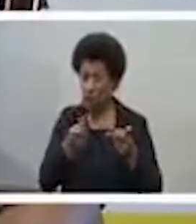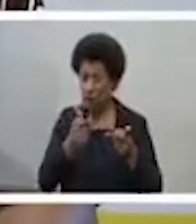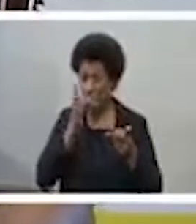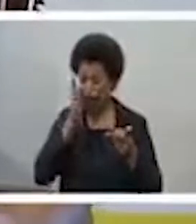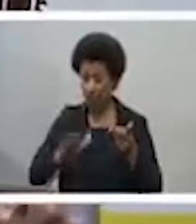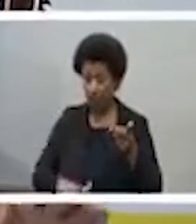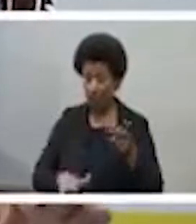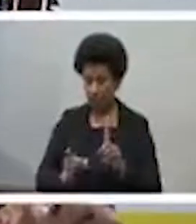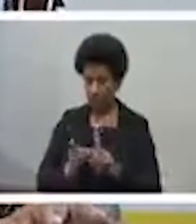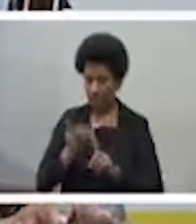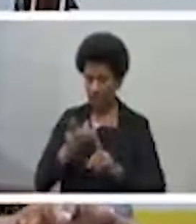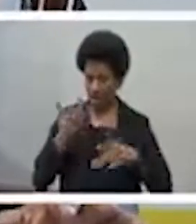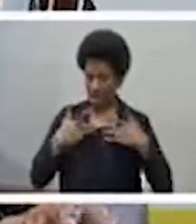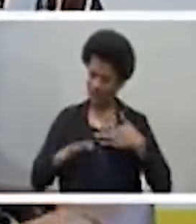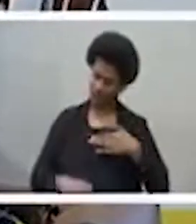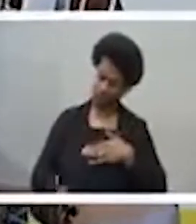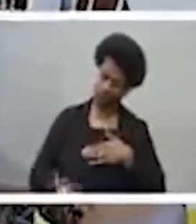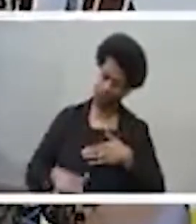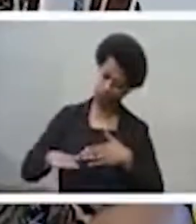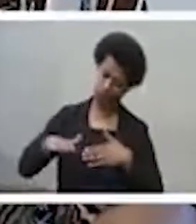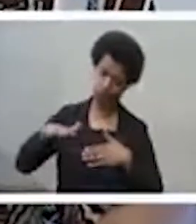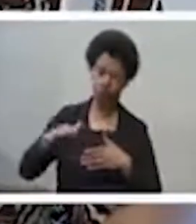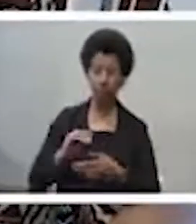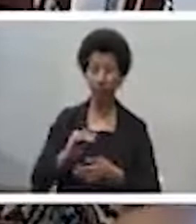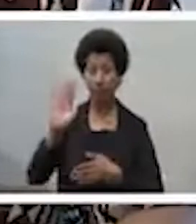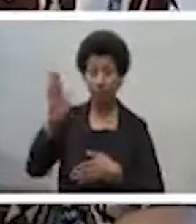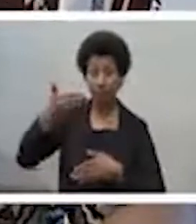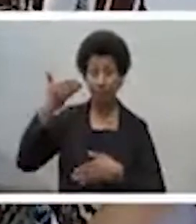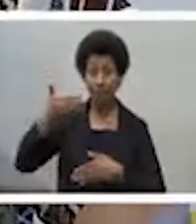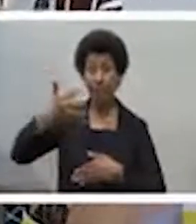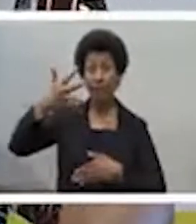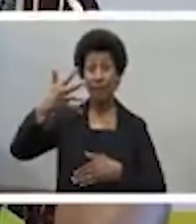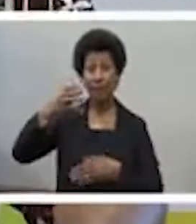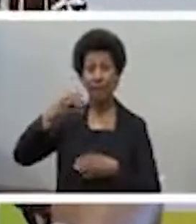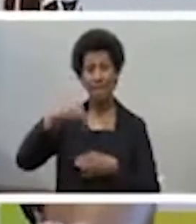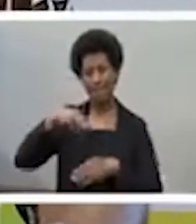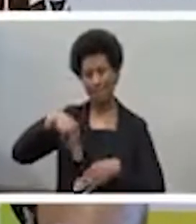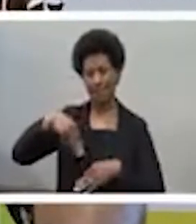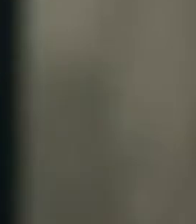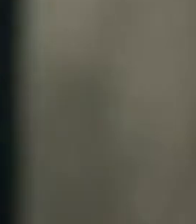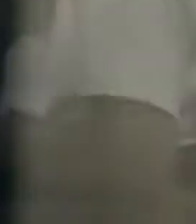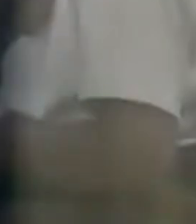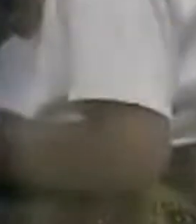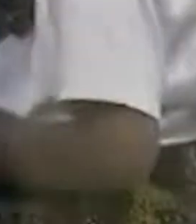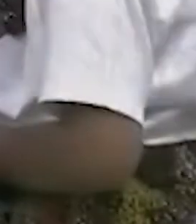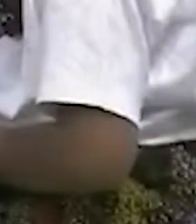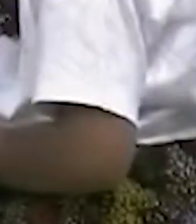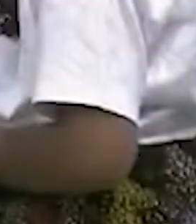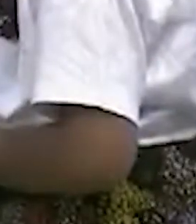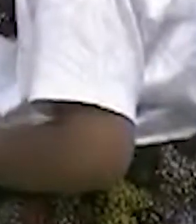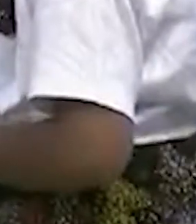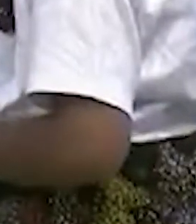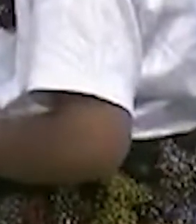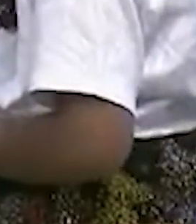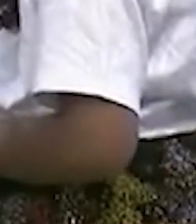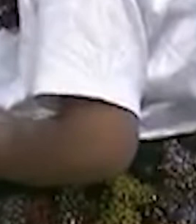The result has been the 15-member Pacific Regional Council for Early Childhood Development, co-chaired